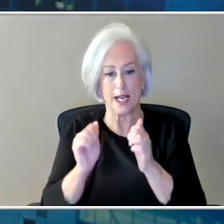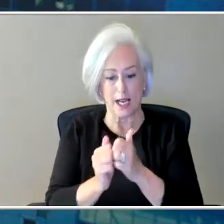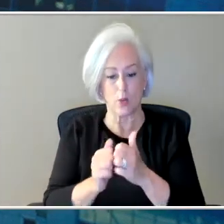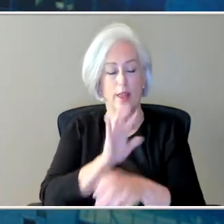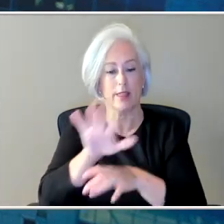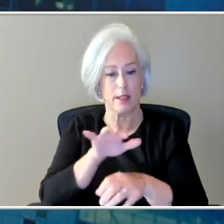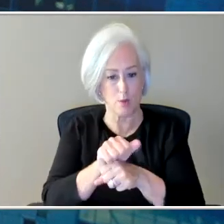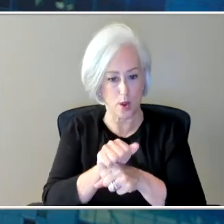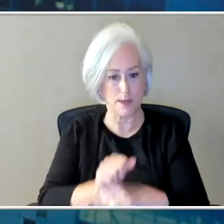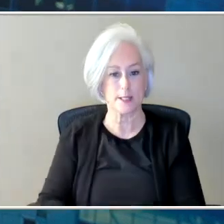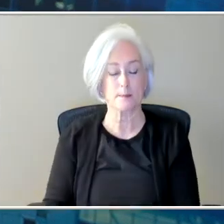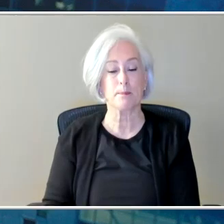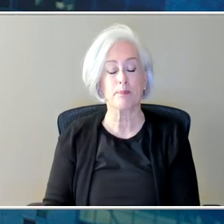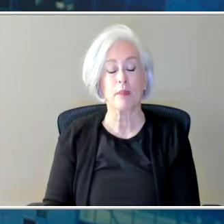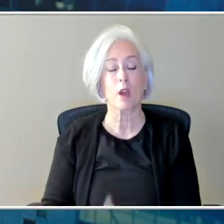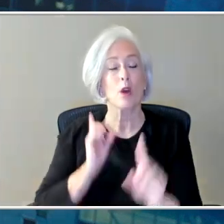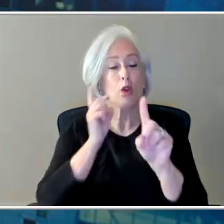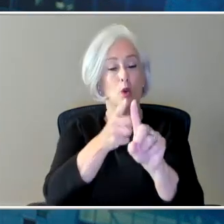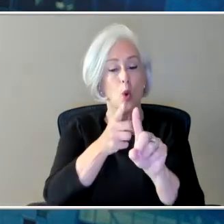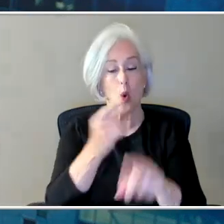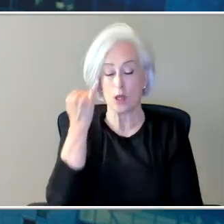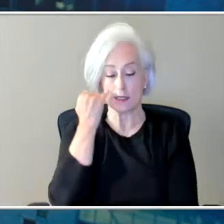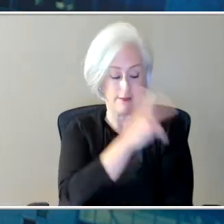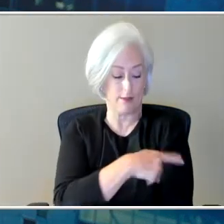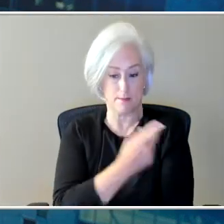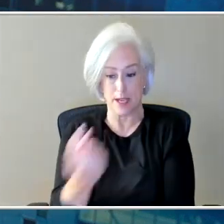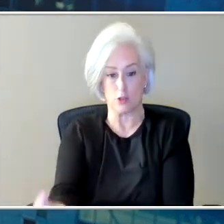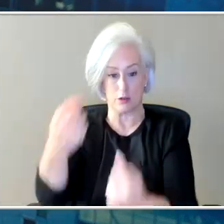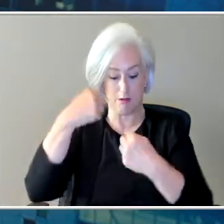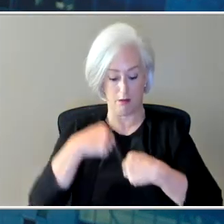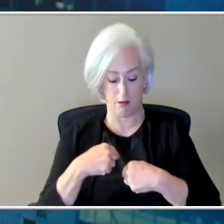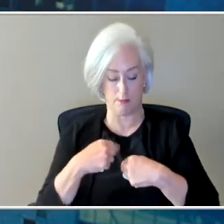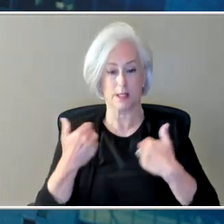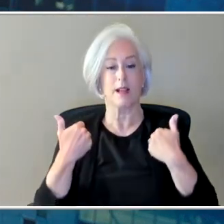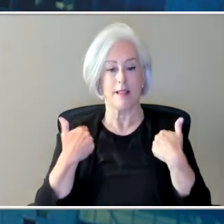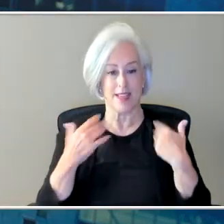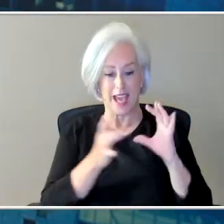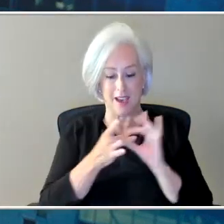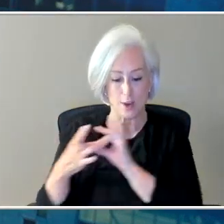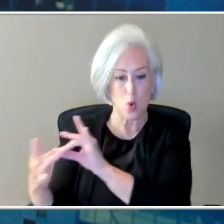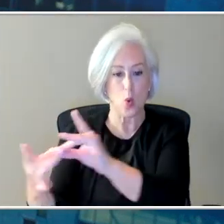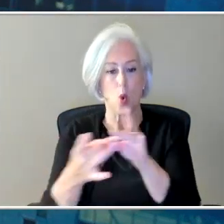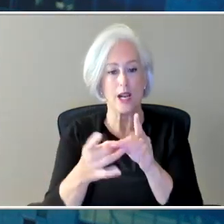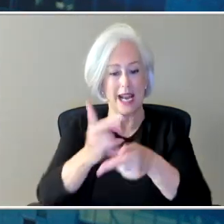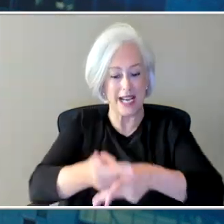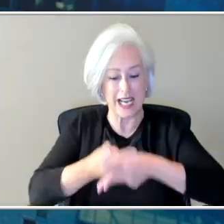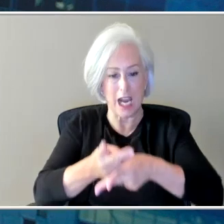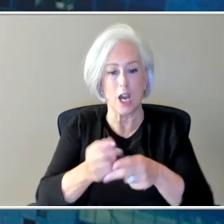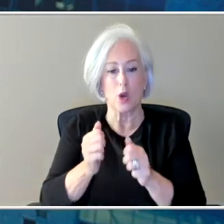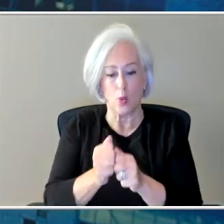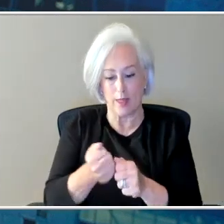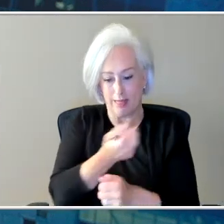when the patient comes in, they have this coordinated care with the multiple providers they may need to